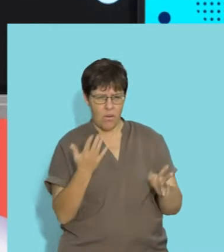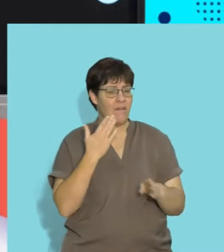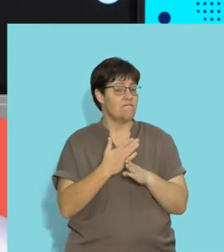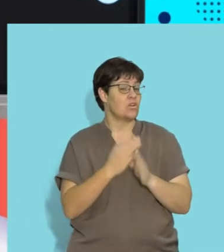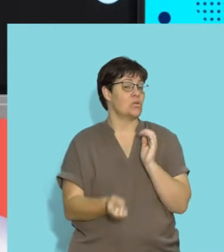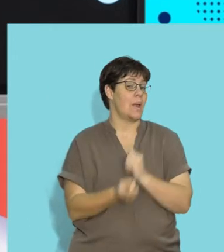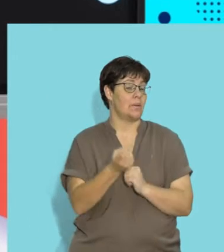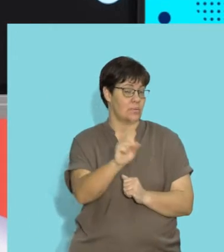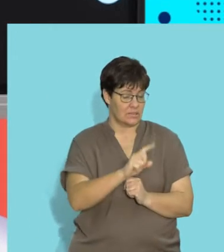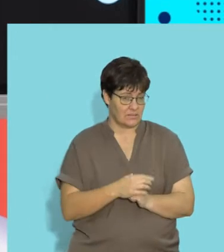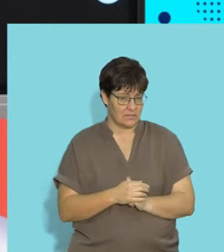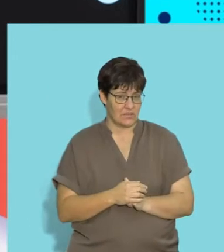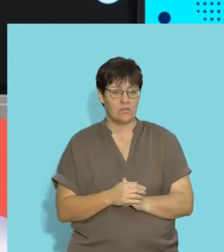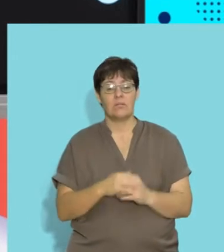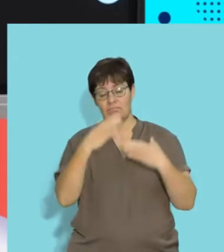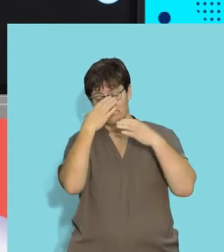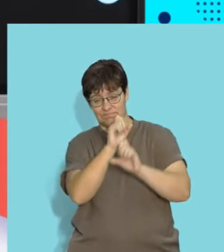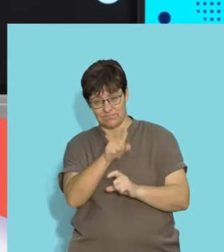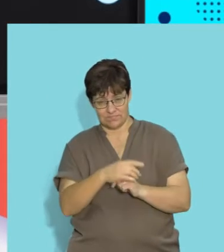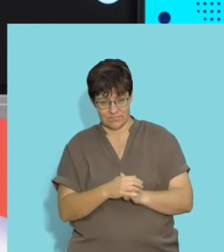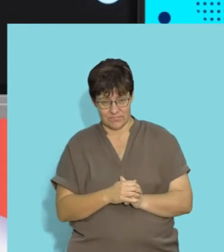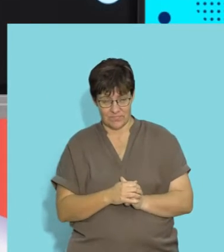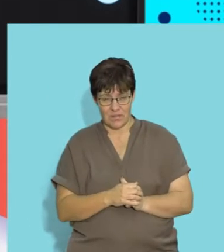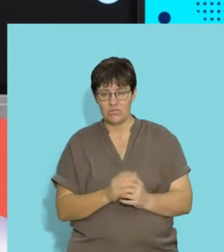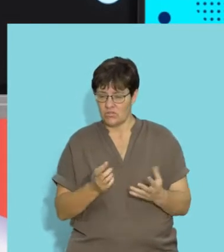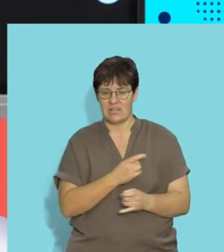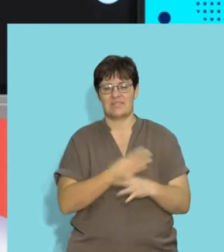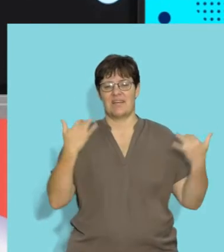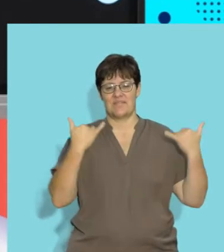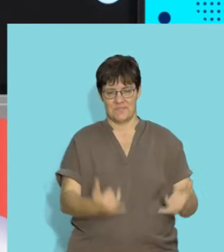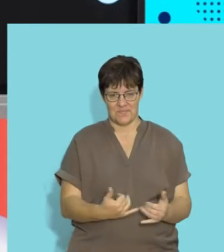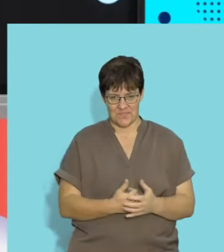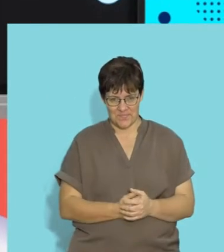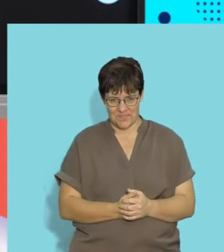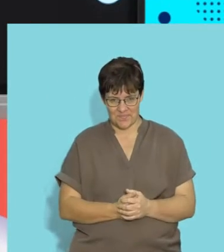function? That's really what we're gonna please do right now. But let's just jump right into it.